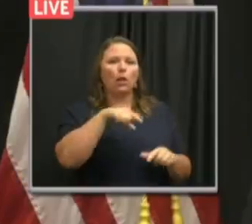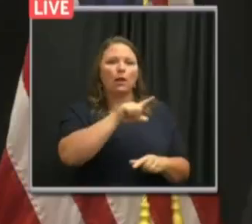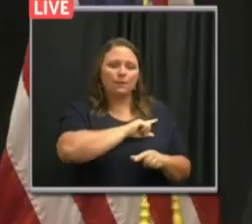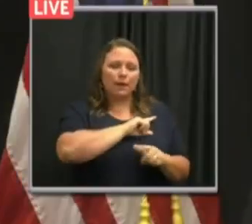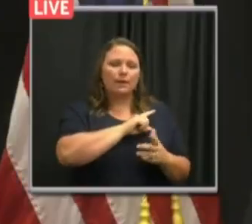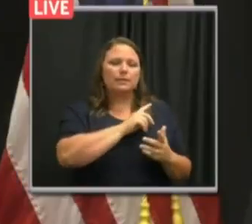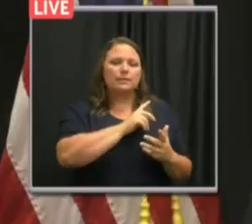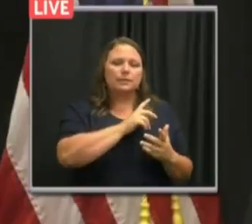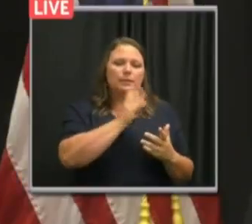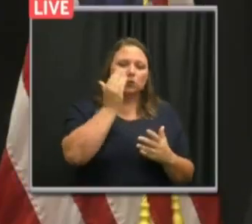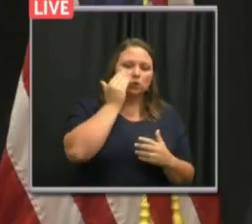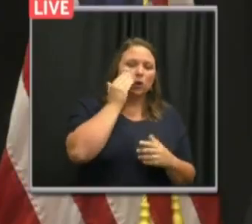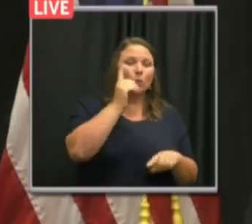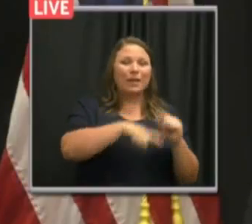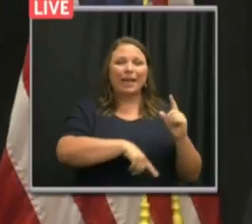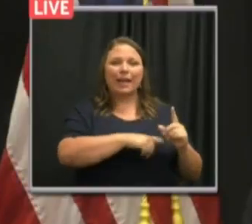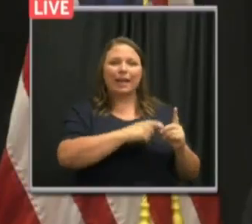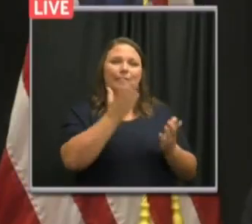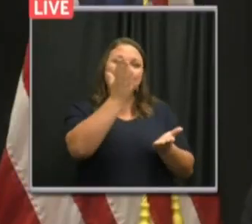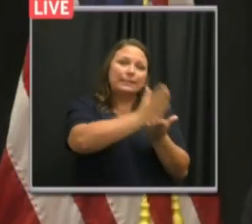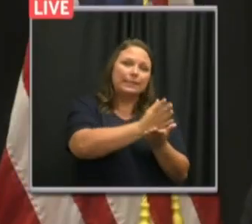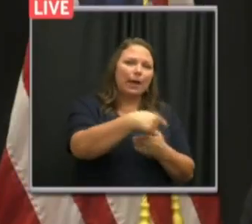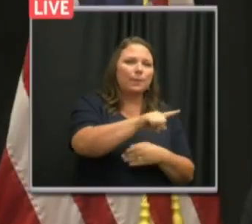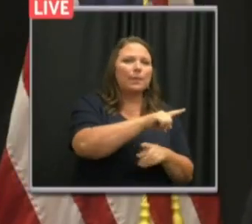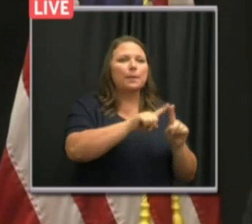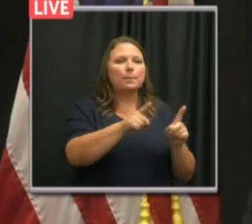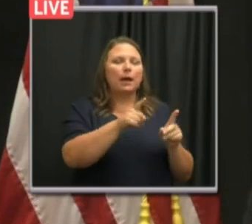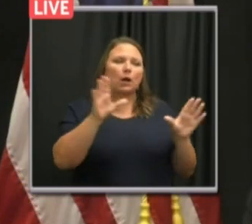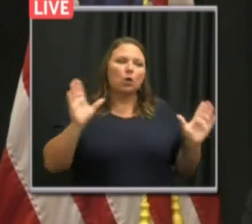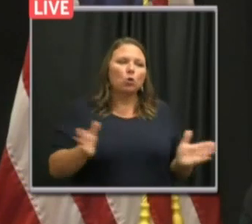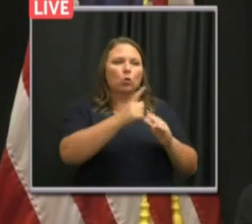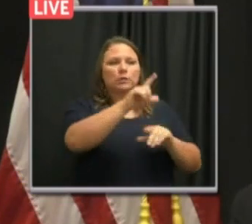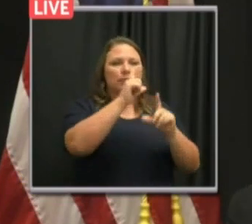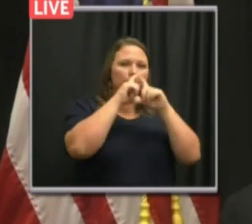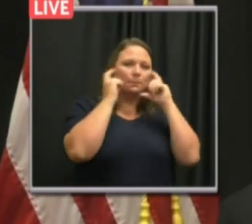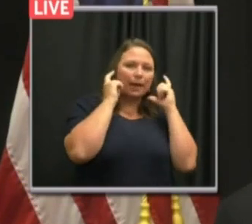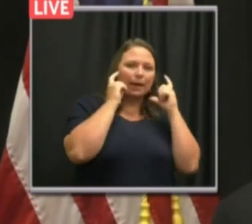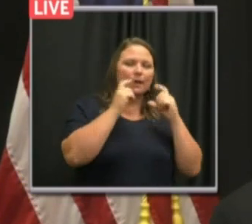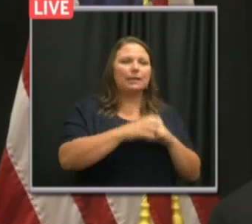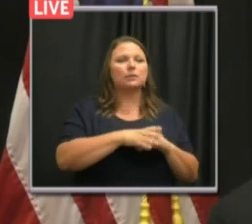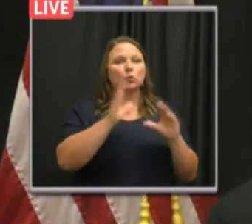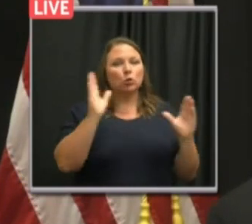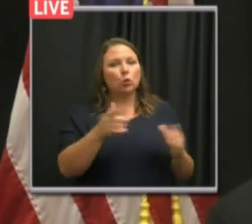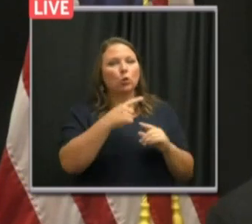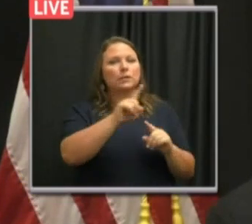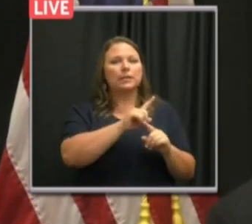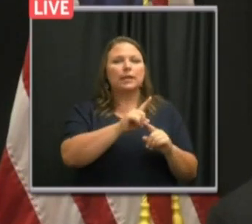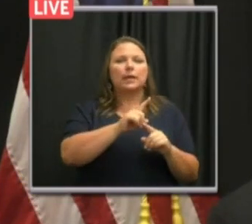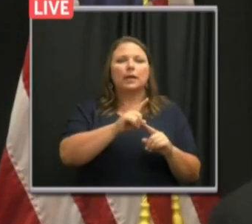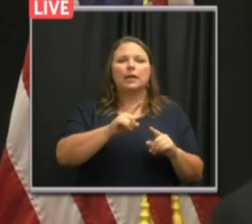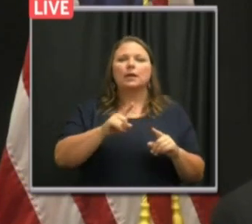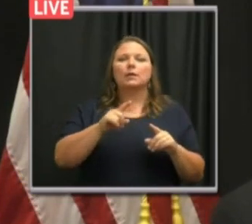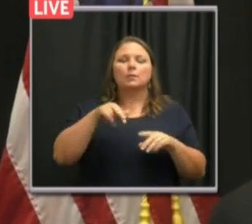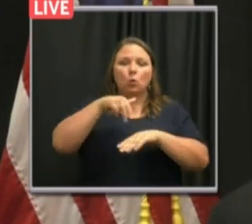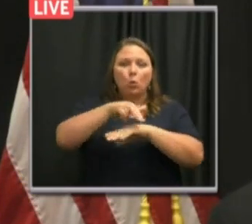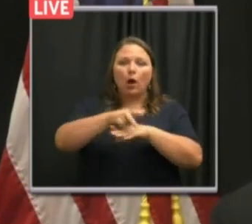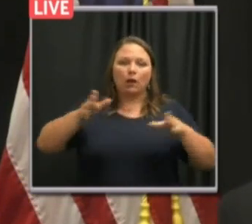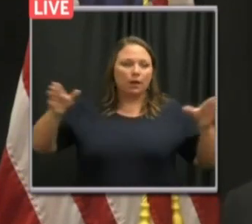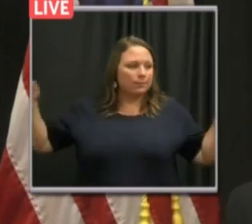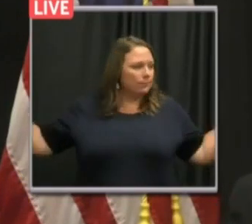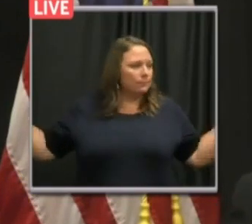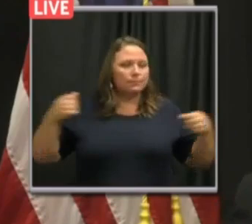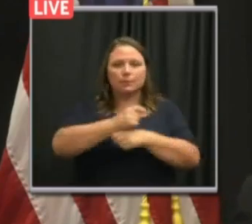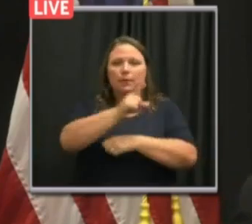We may not be able to prohibit them, but we certainly want them to wear masks. We certainly want them to walk with their arms outstretched so that they're more